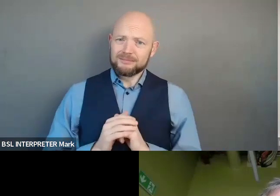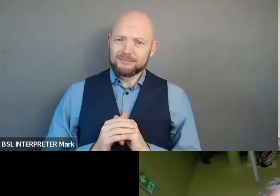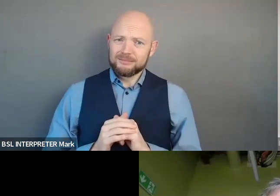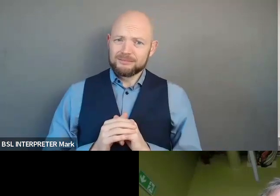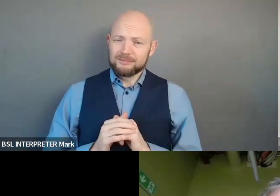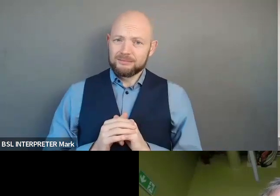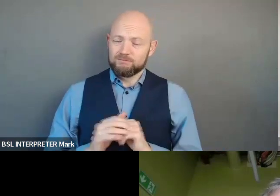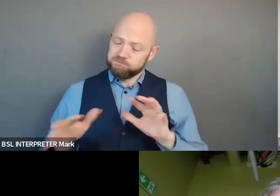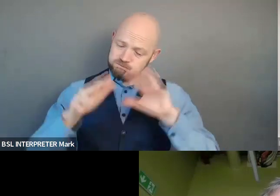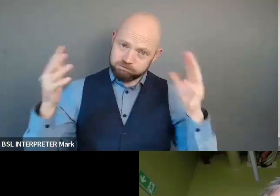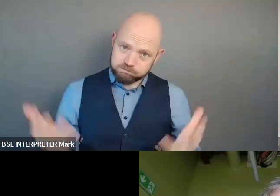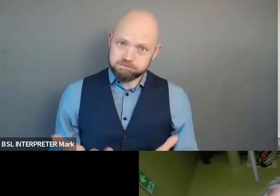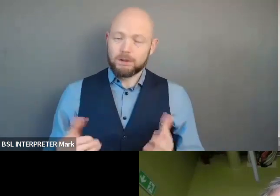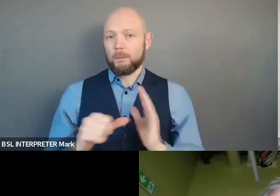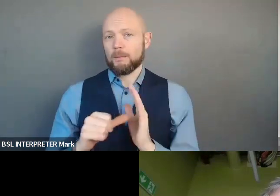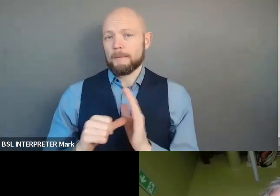much wider issue.